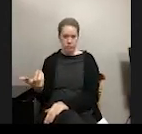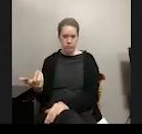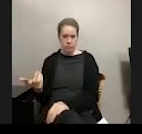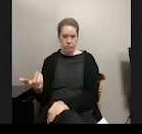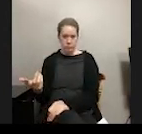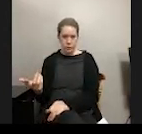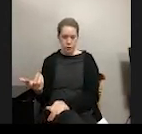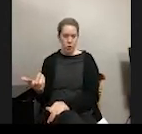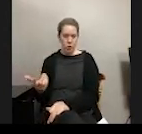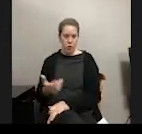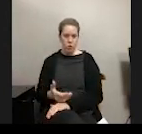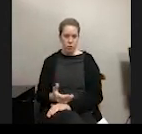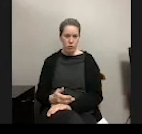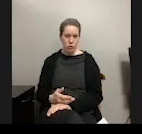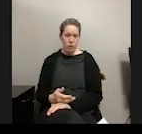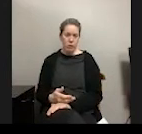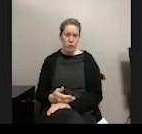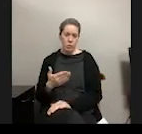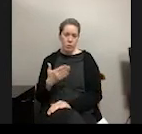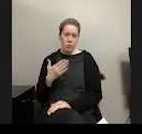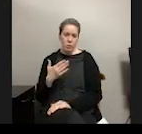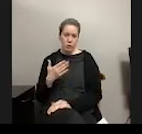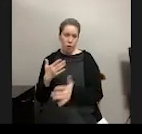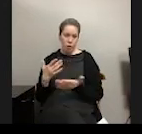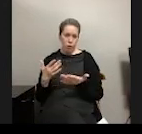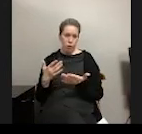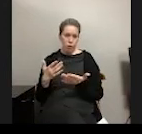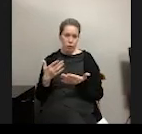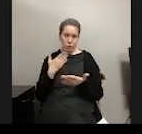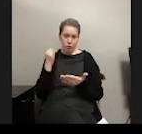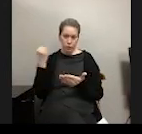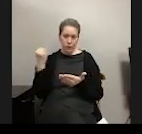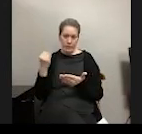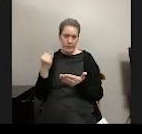established artists who are open and who are willing to help folks mentor that.